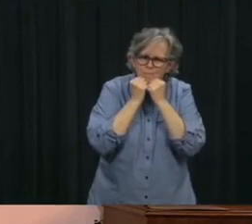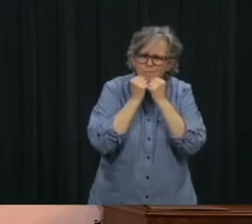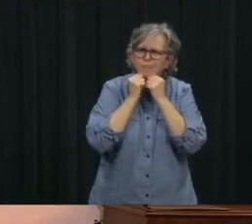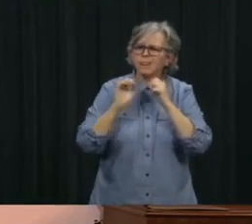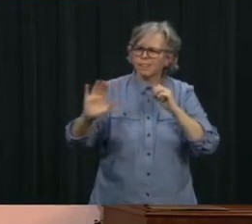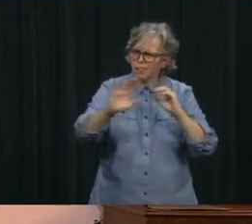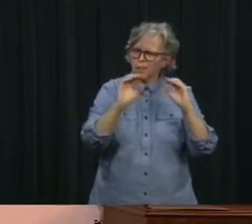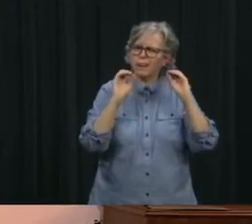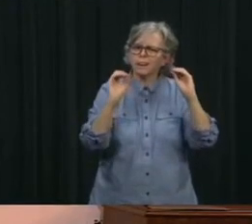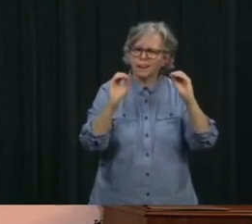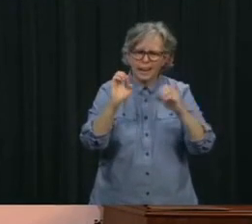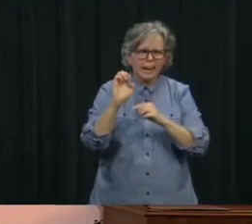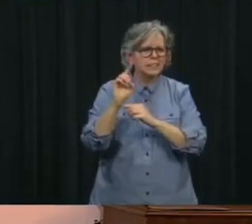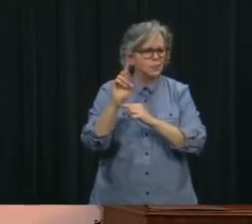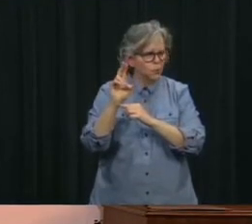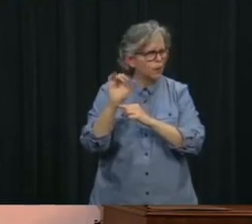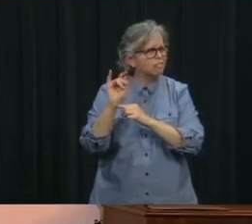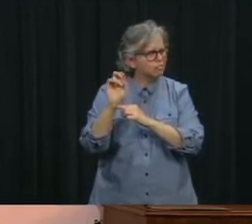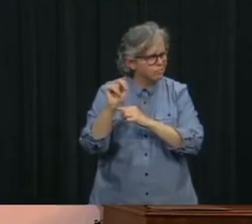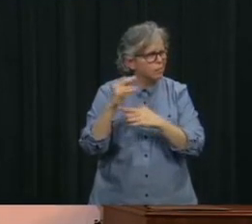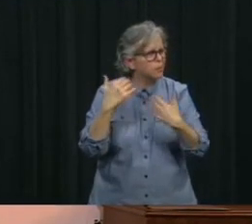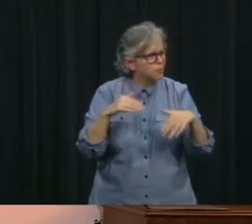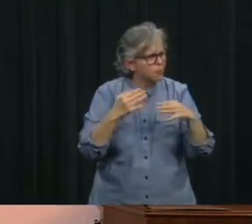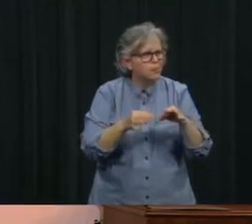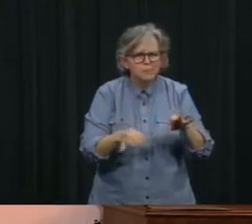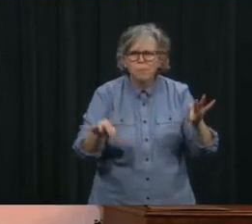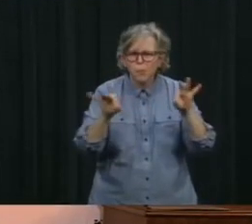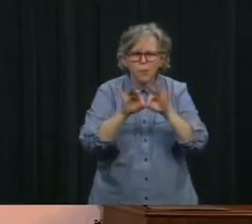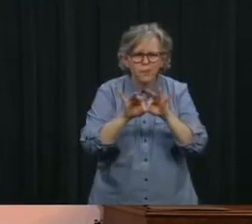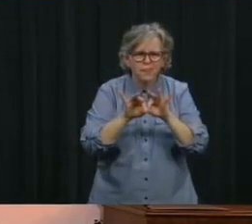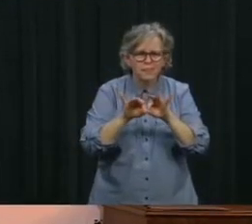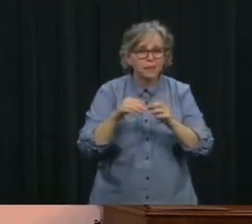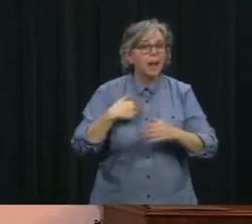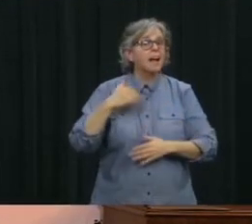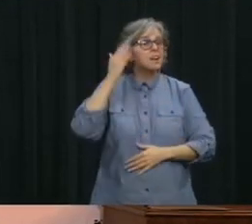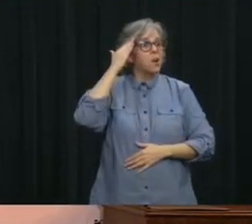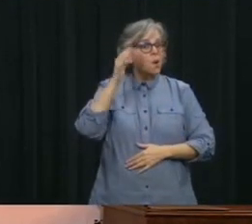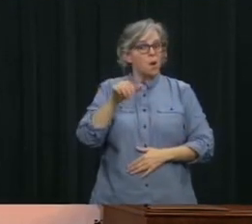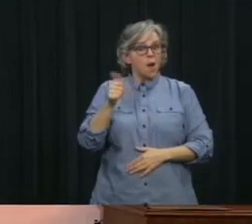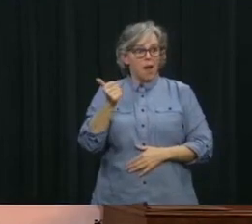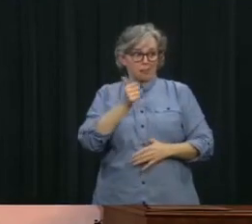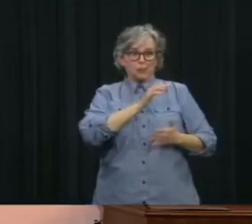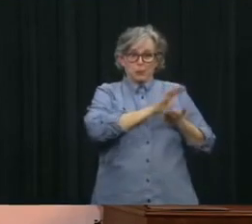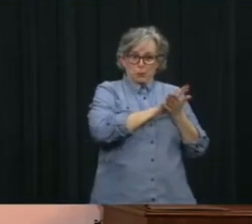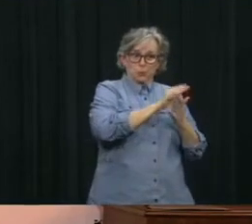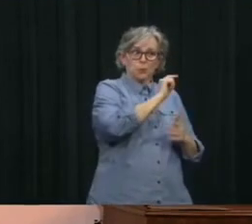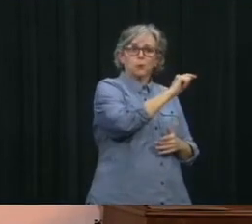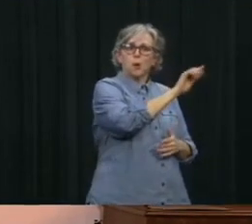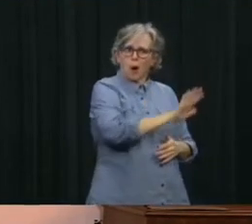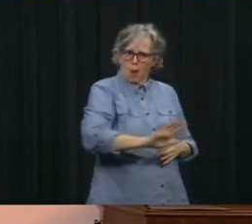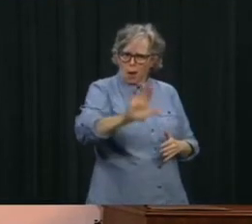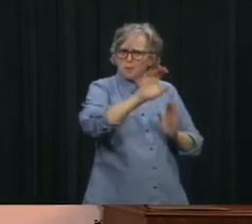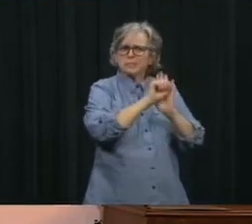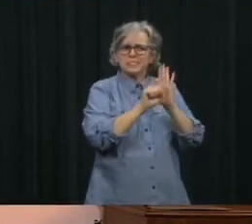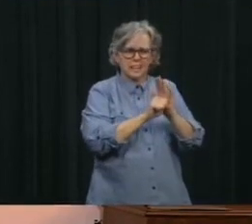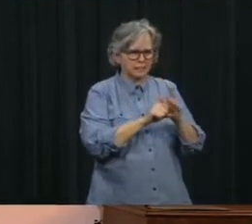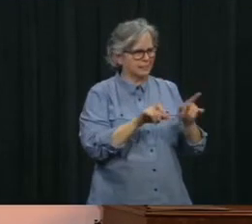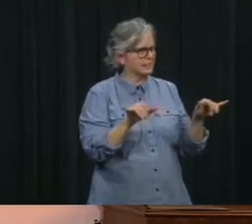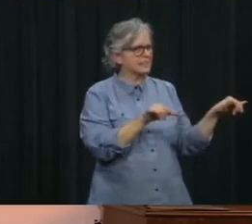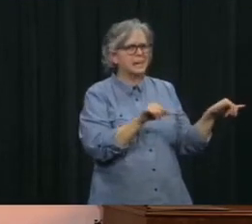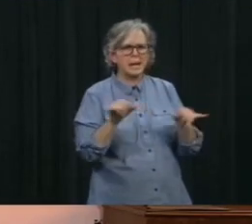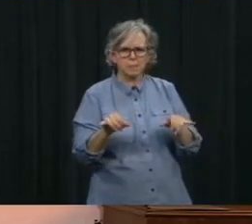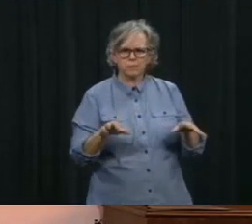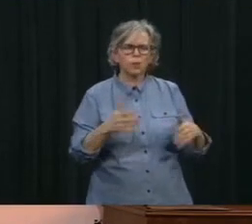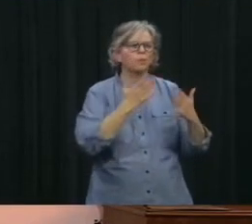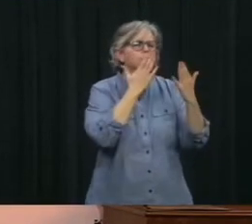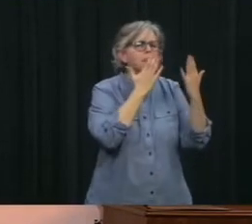Super important, and I know that that other schools around the state are doing this, and all of those educators to be commended, because they had to